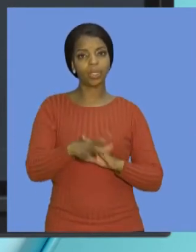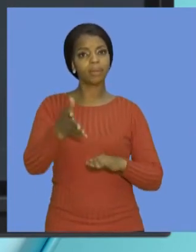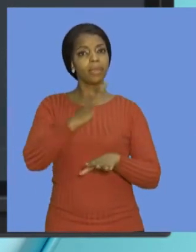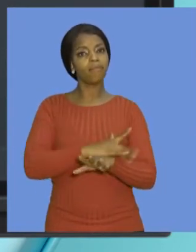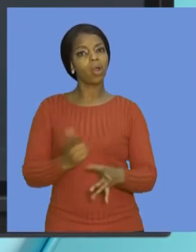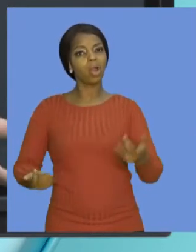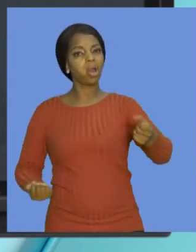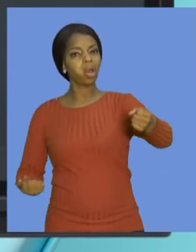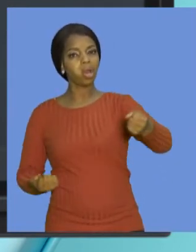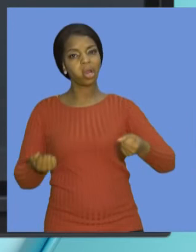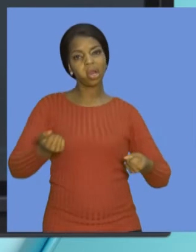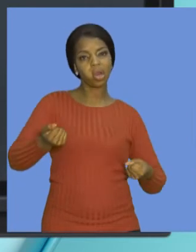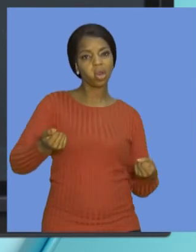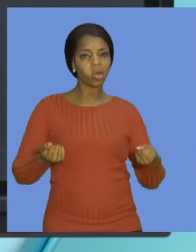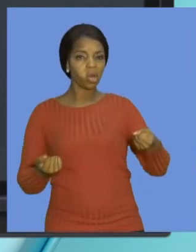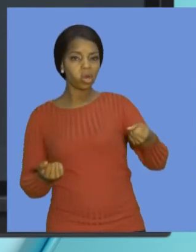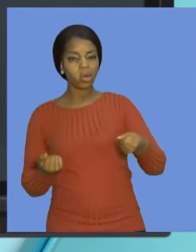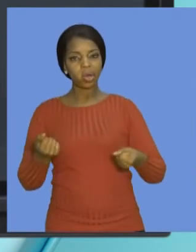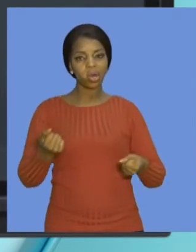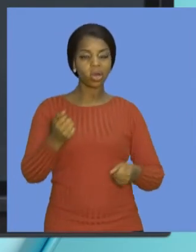truck for